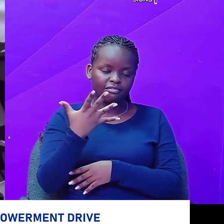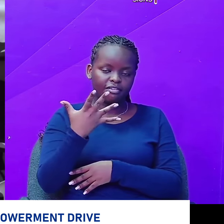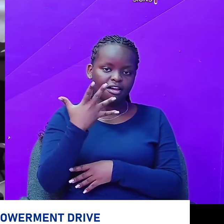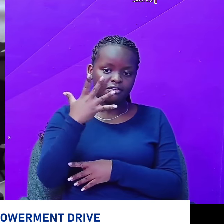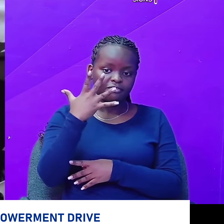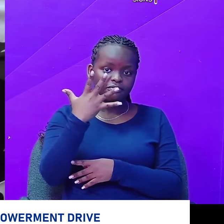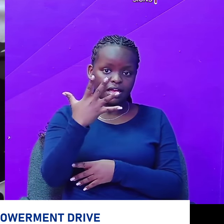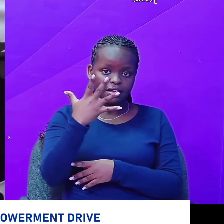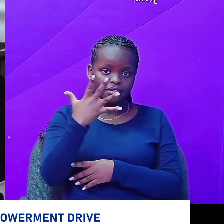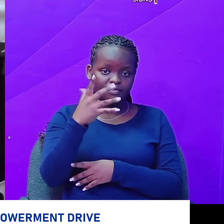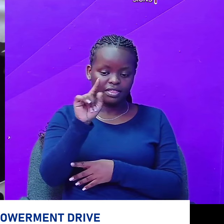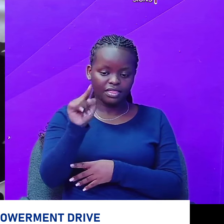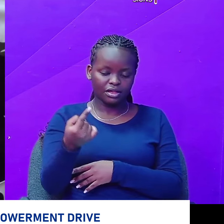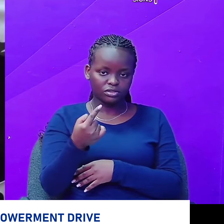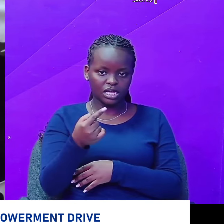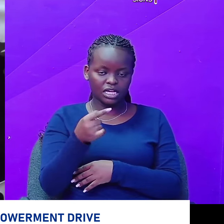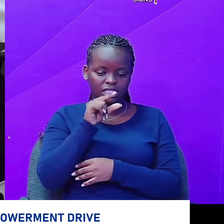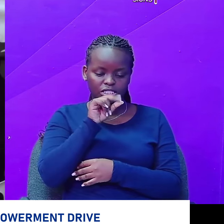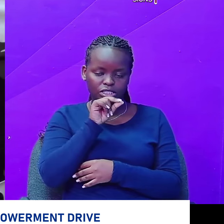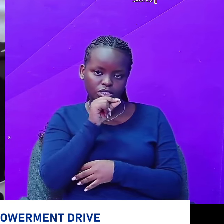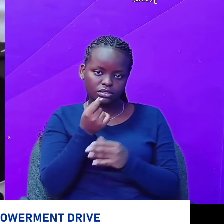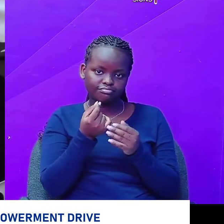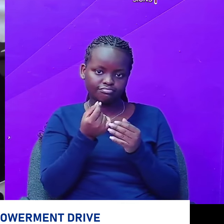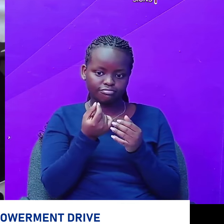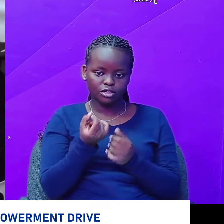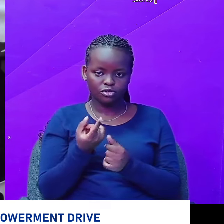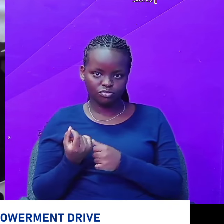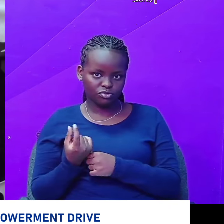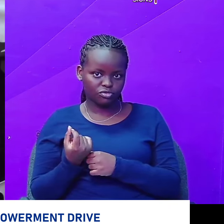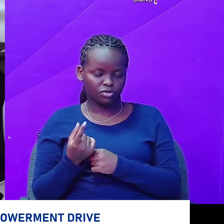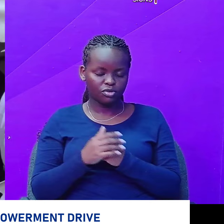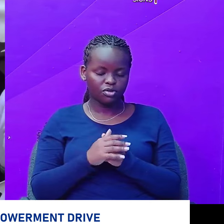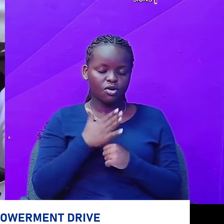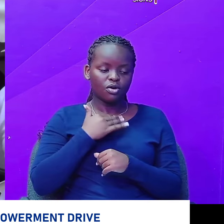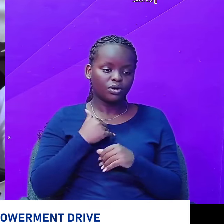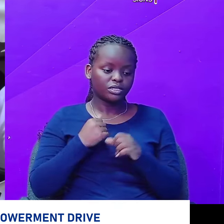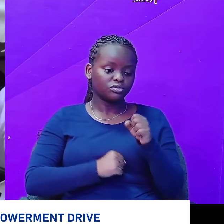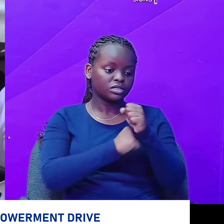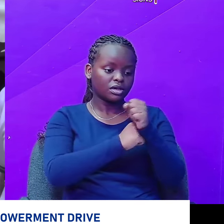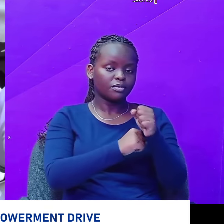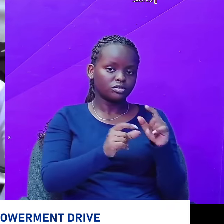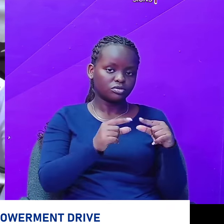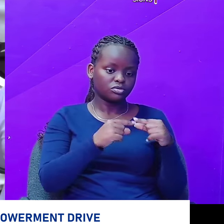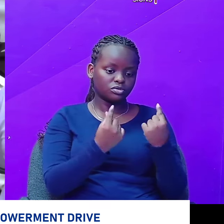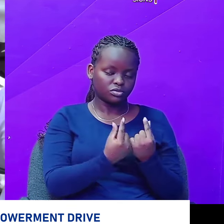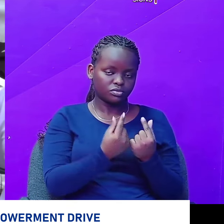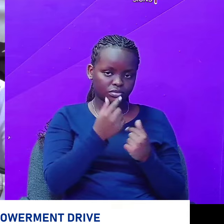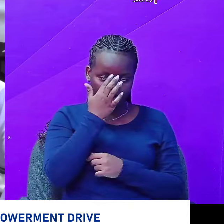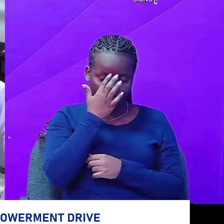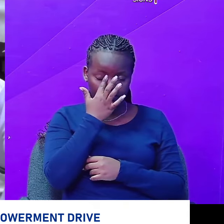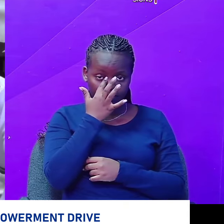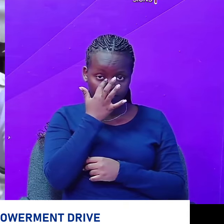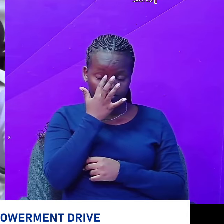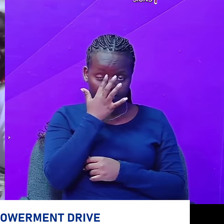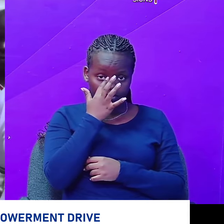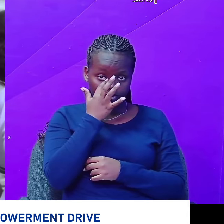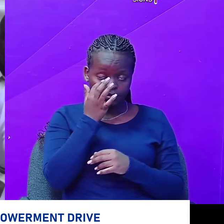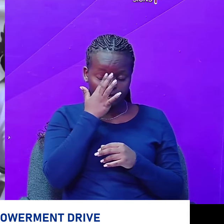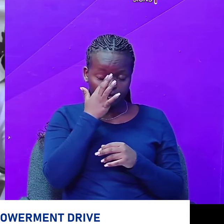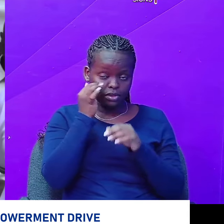5,000 chicks, which we intend to support groups such that they are able